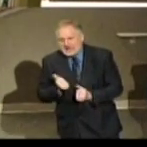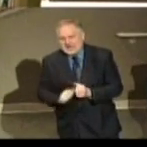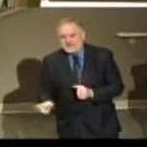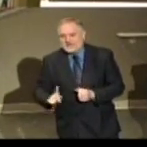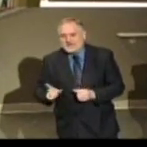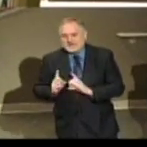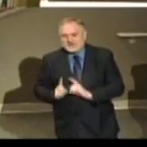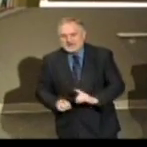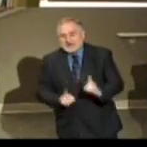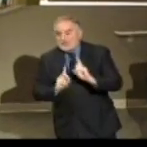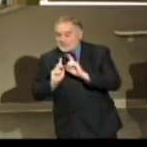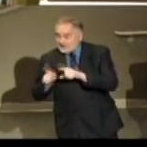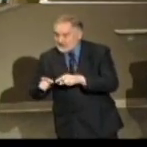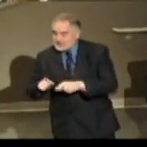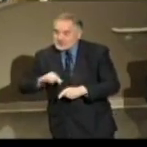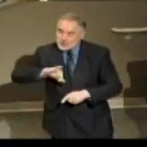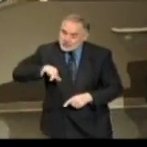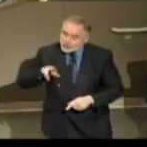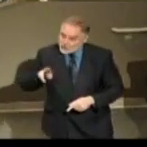Everywhere they went, he went.